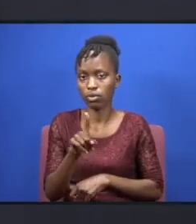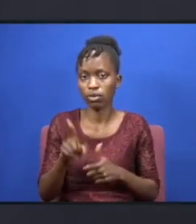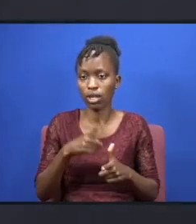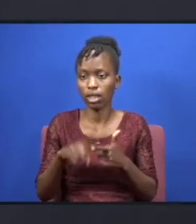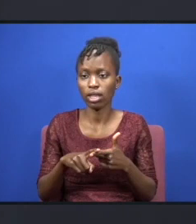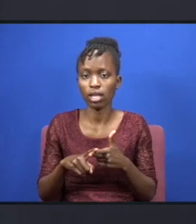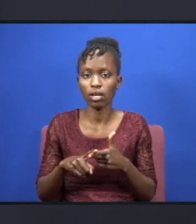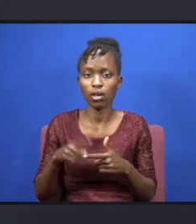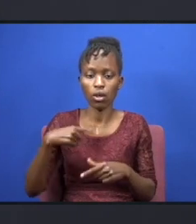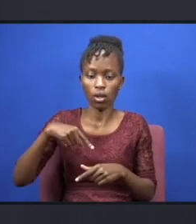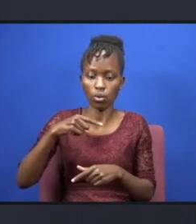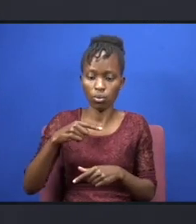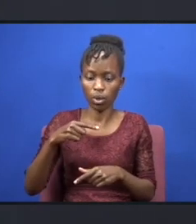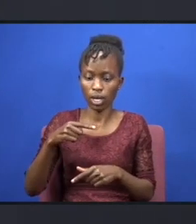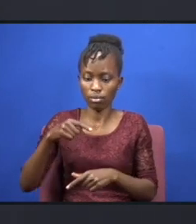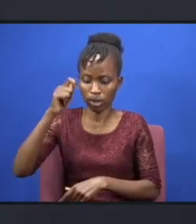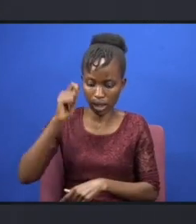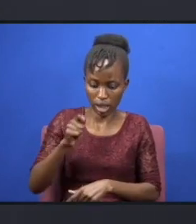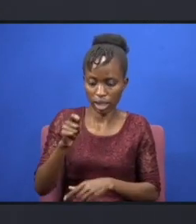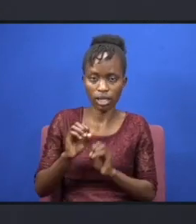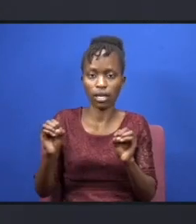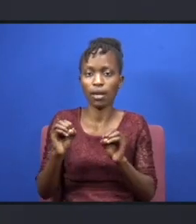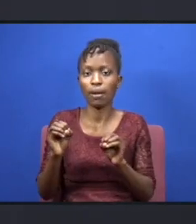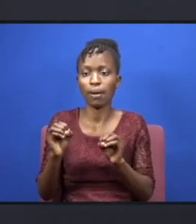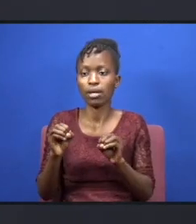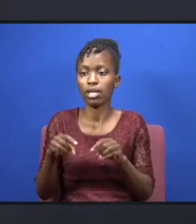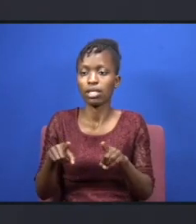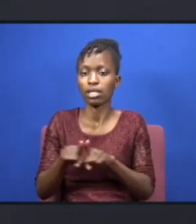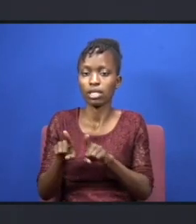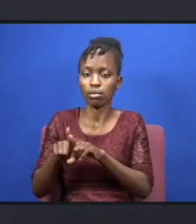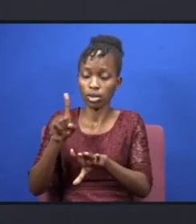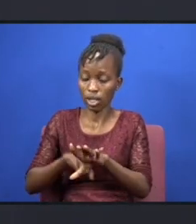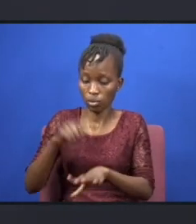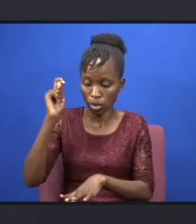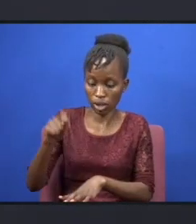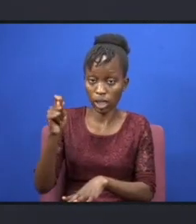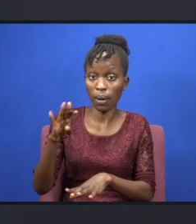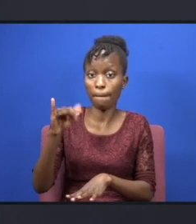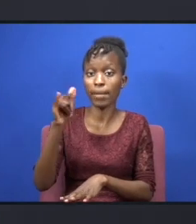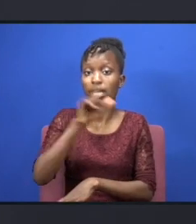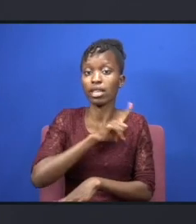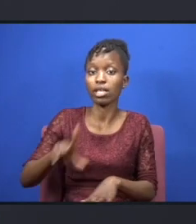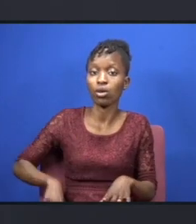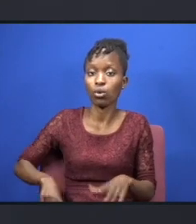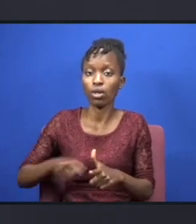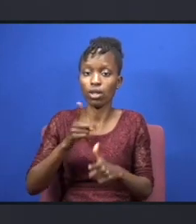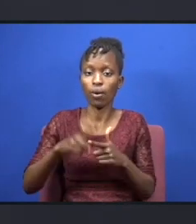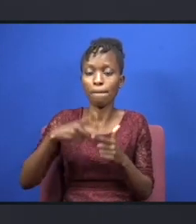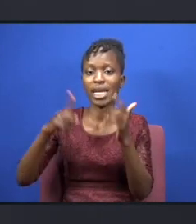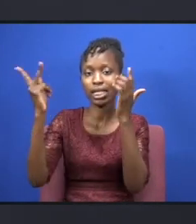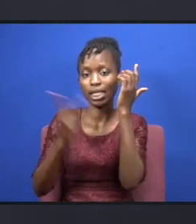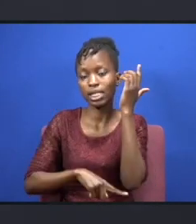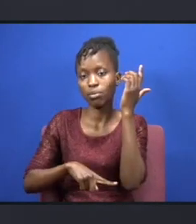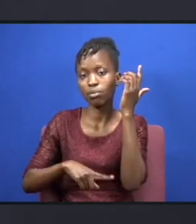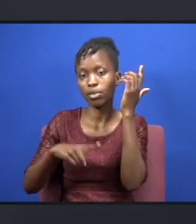would not come under such judgment. Nevertheless, when we are judged in this way by the Lord, we are being disciplined